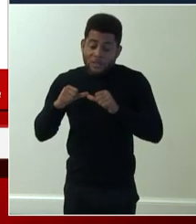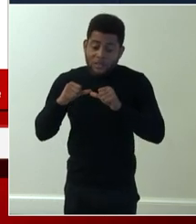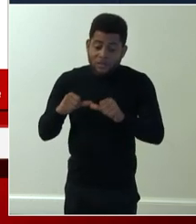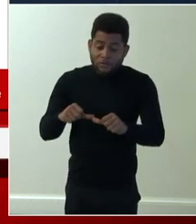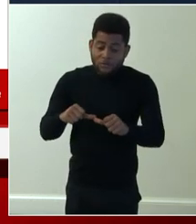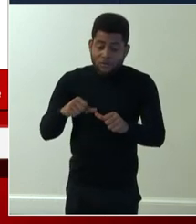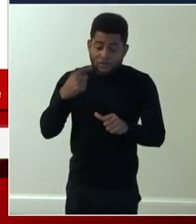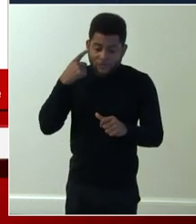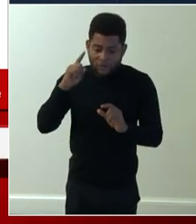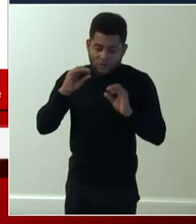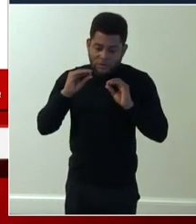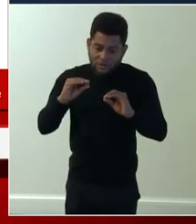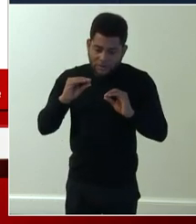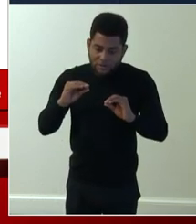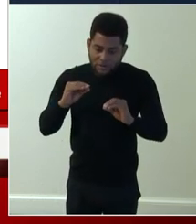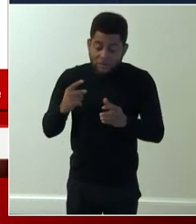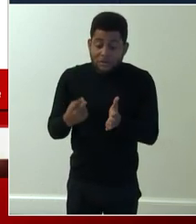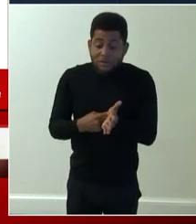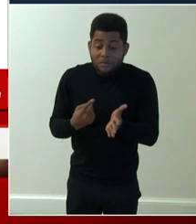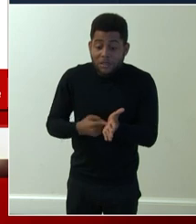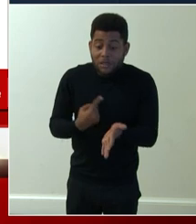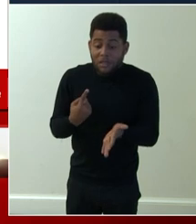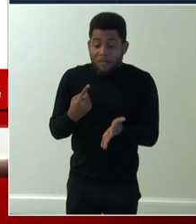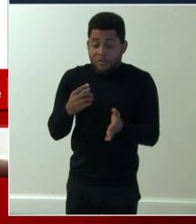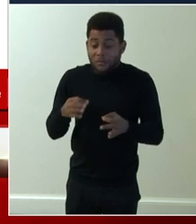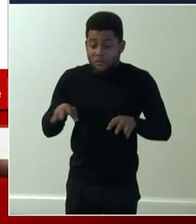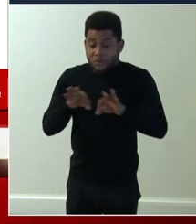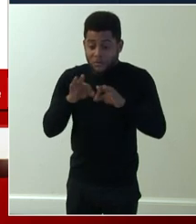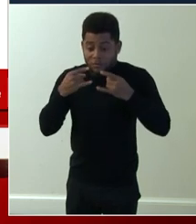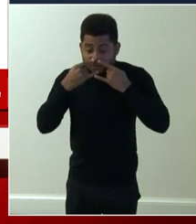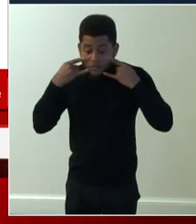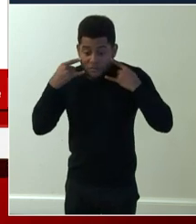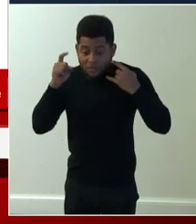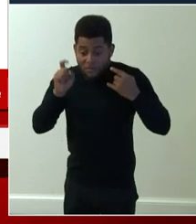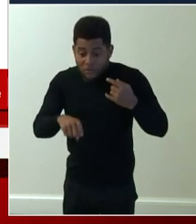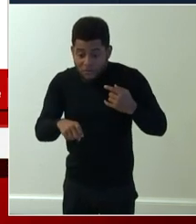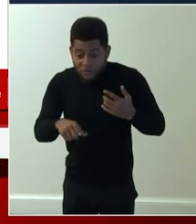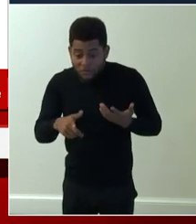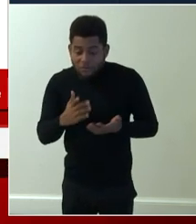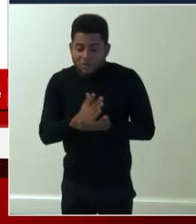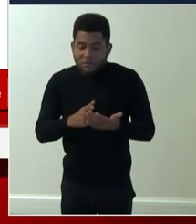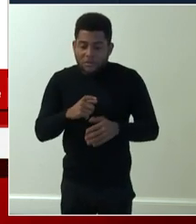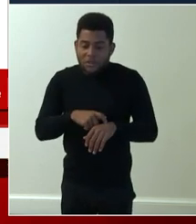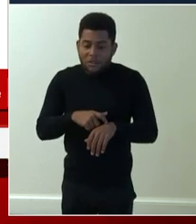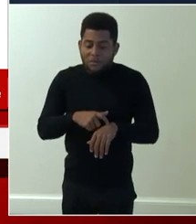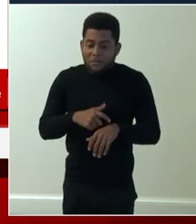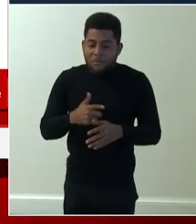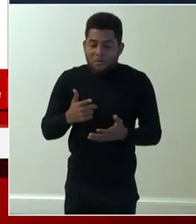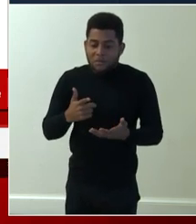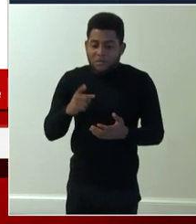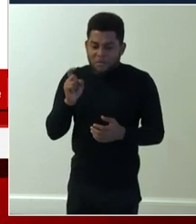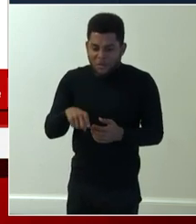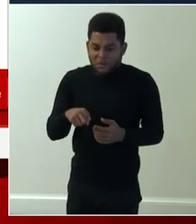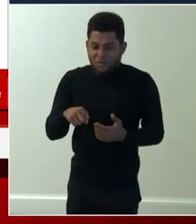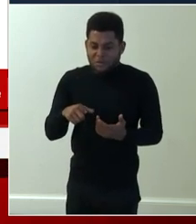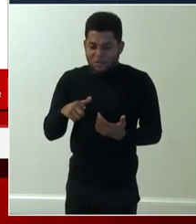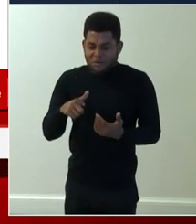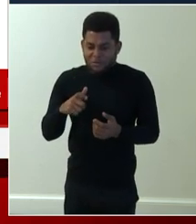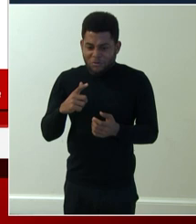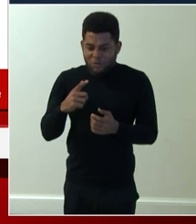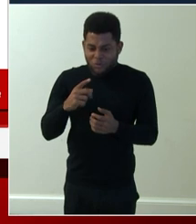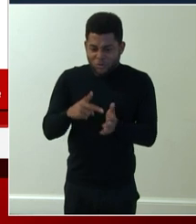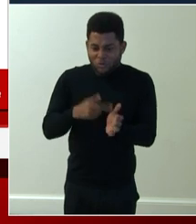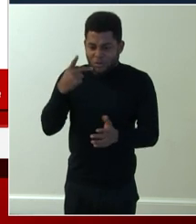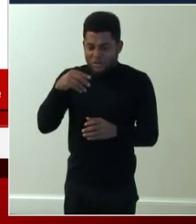we have a critical mass of students that may have tested positive or are close contacts, and thus may need to transition to a